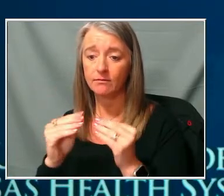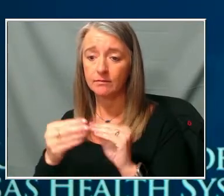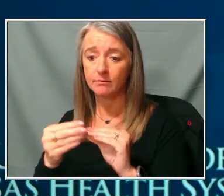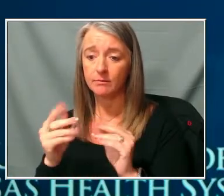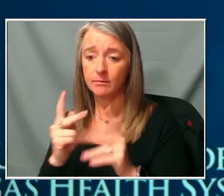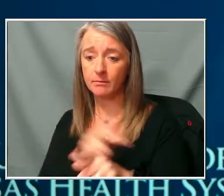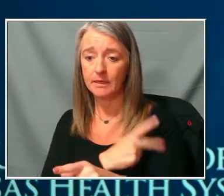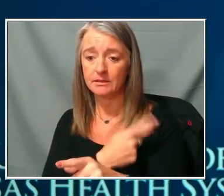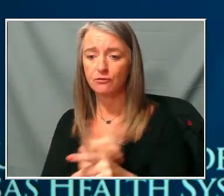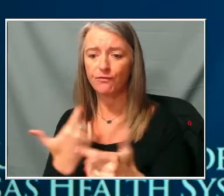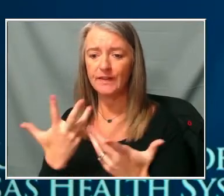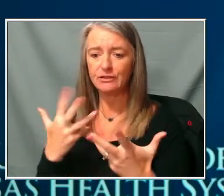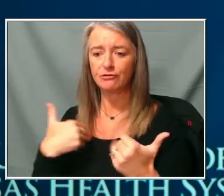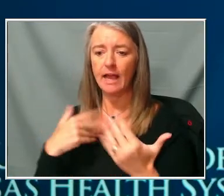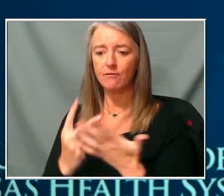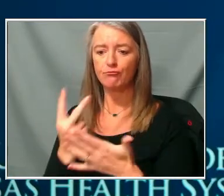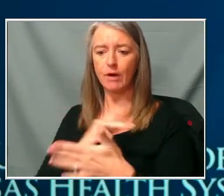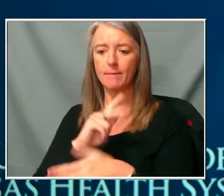primary care